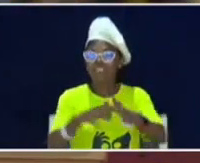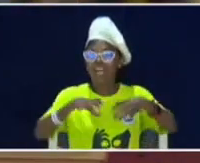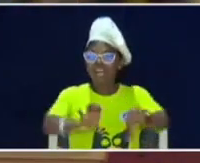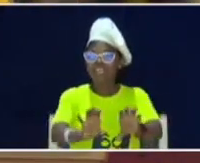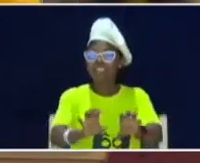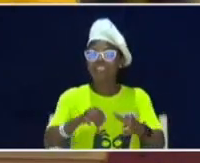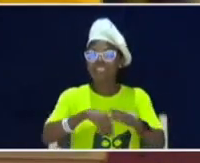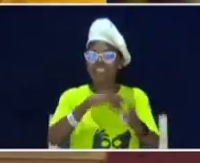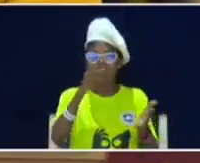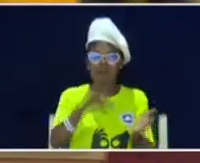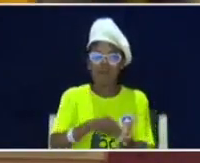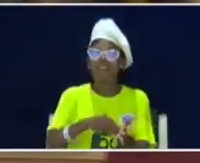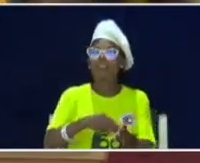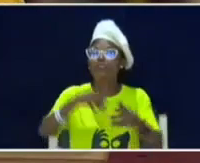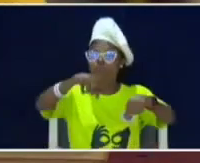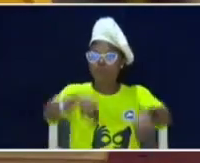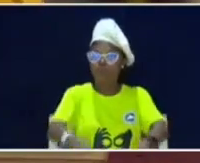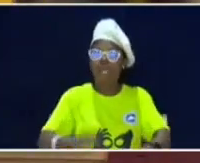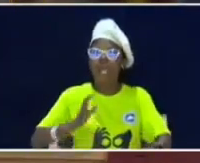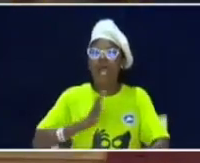in our midst tonight.